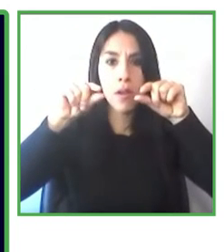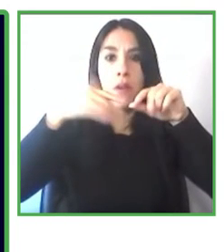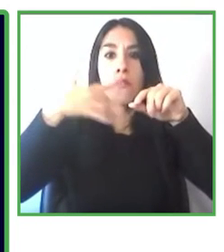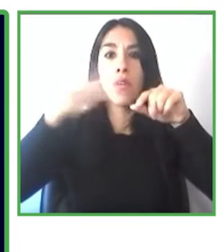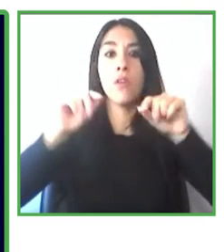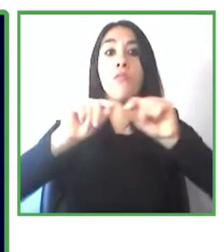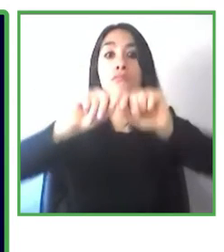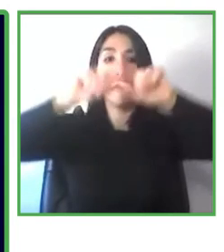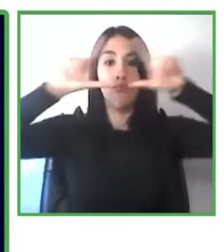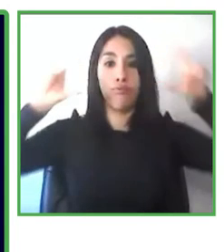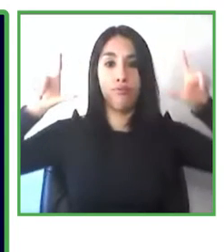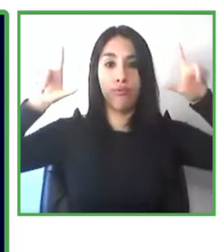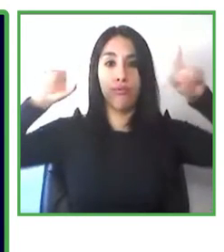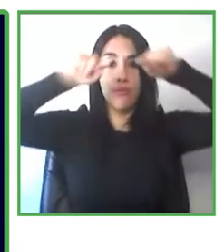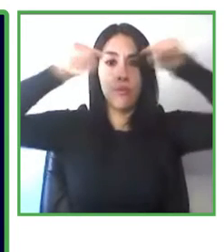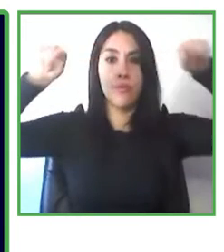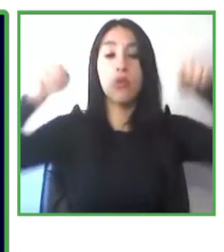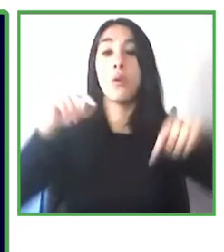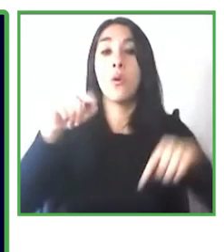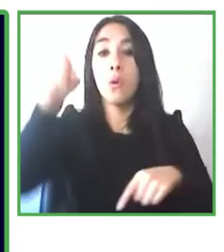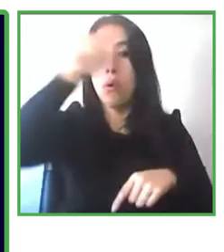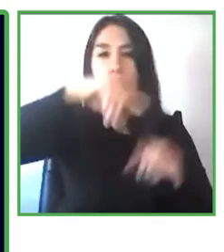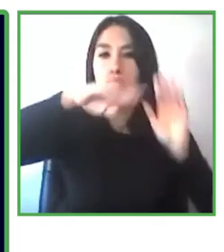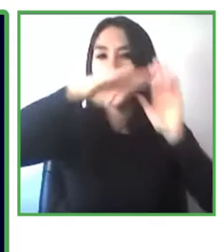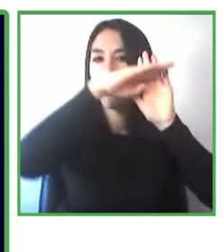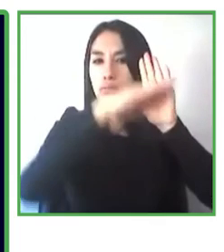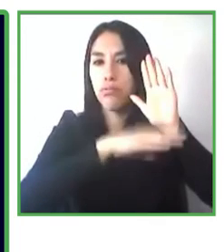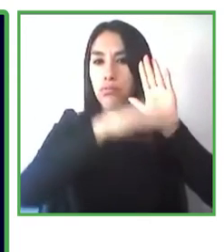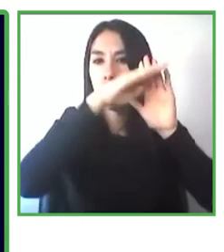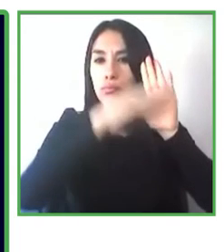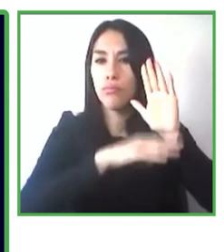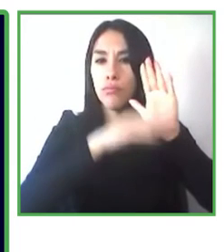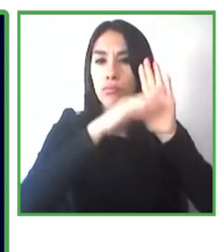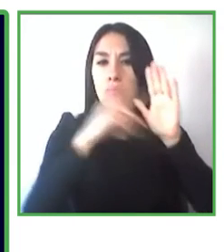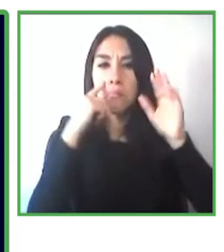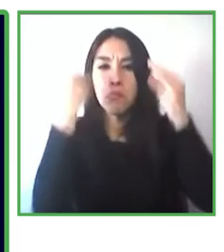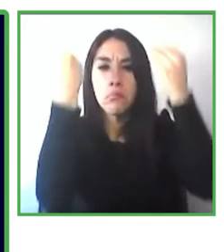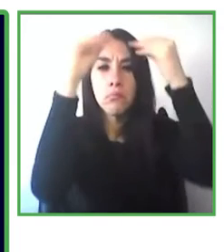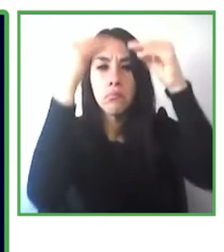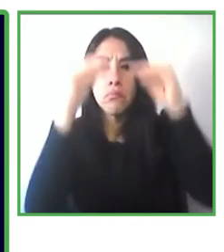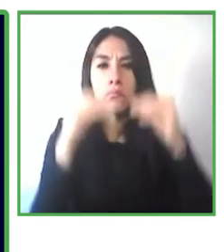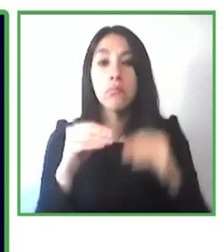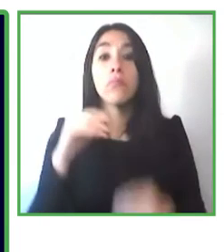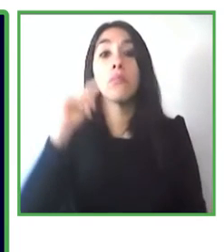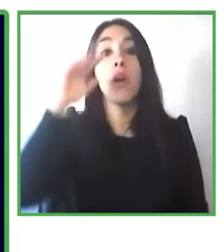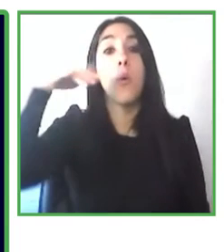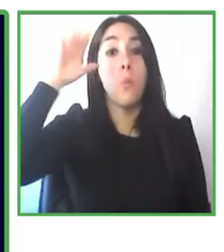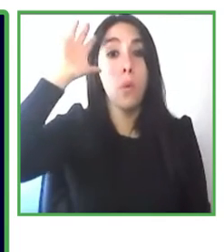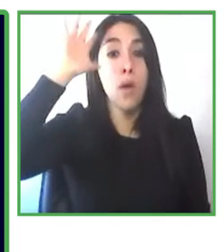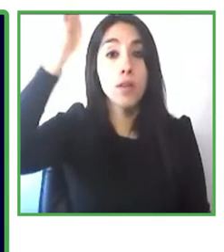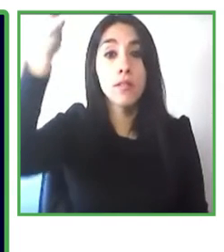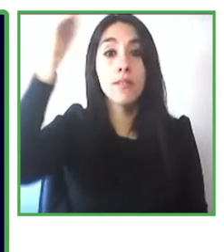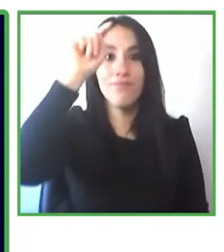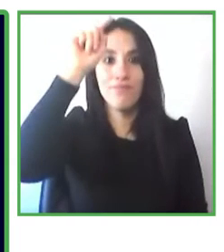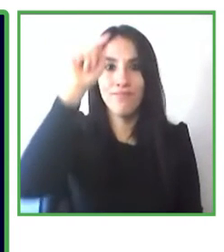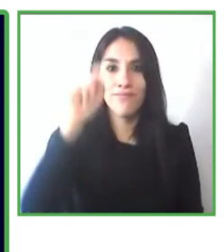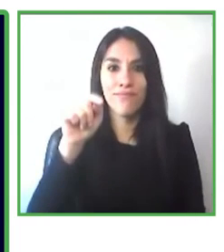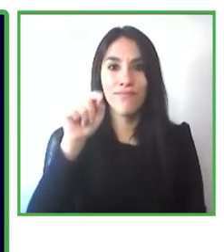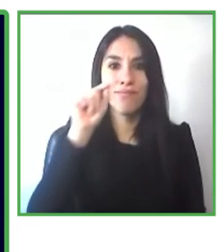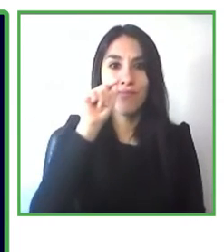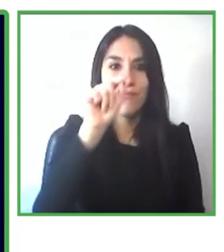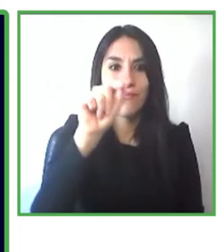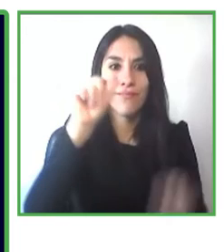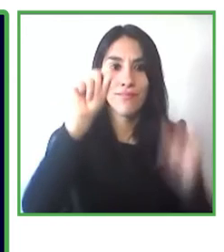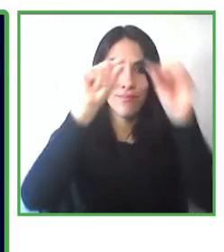login. When they fill in all of the fields, they need to go to categories. And in there, they will have the